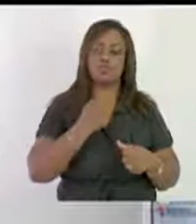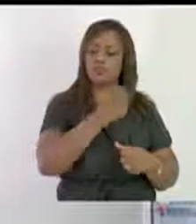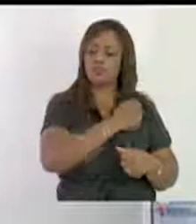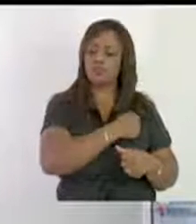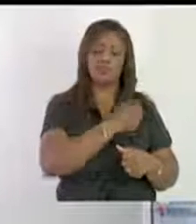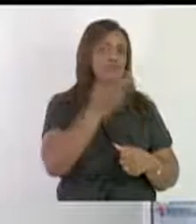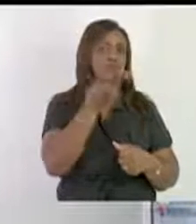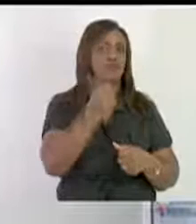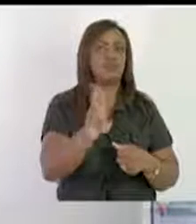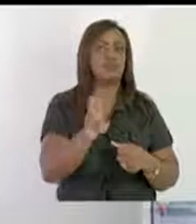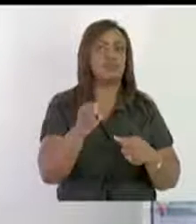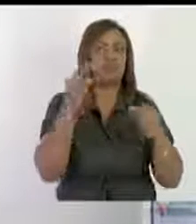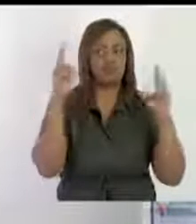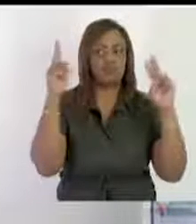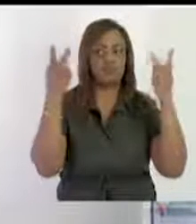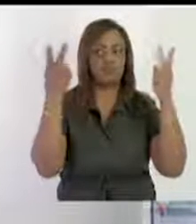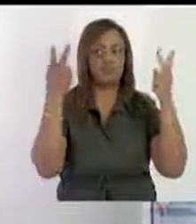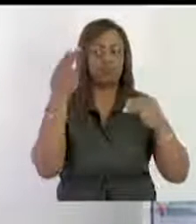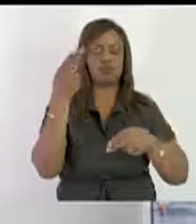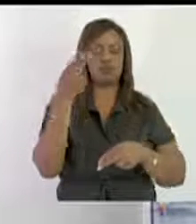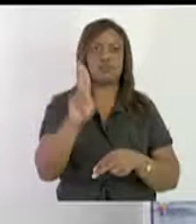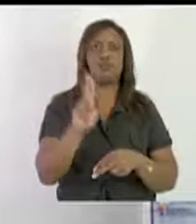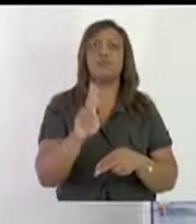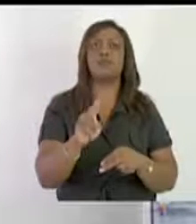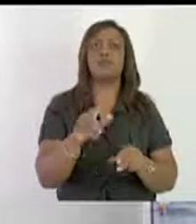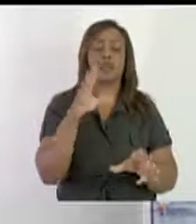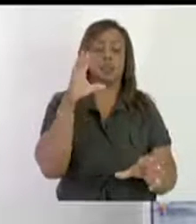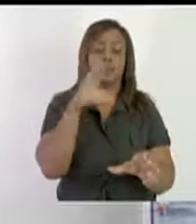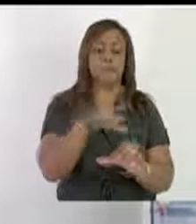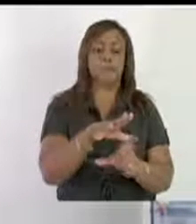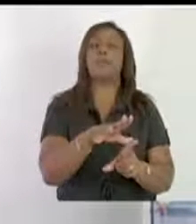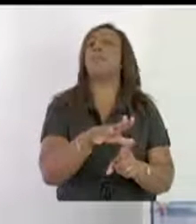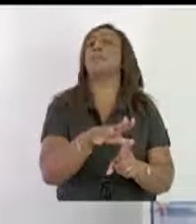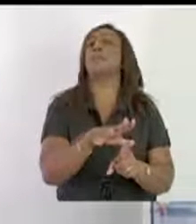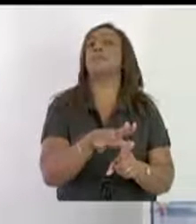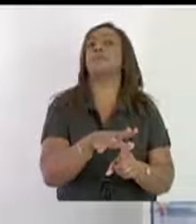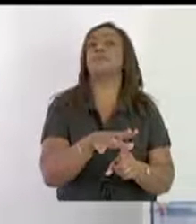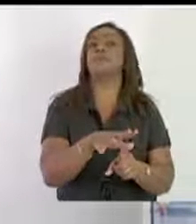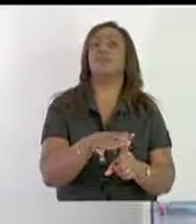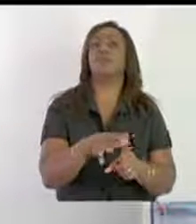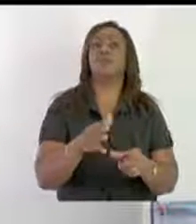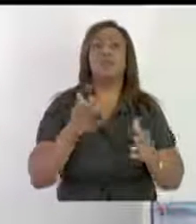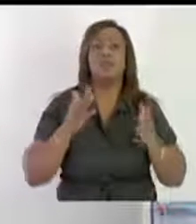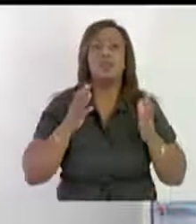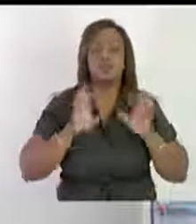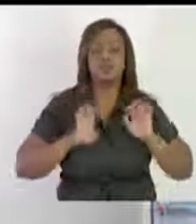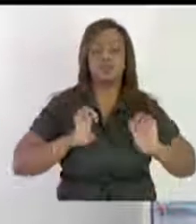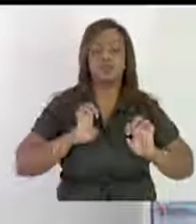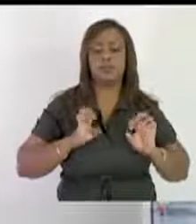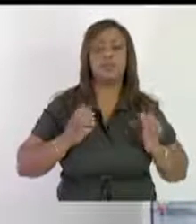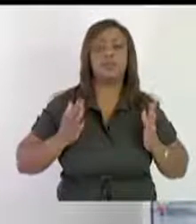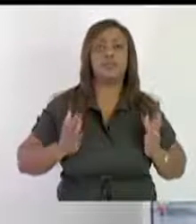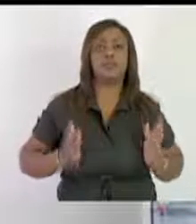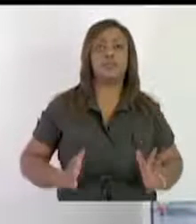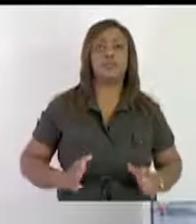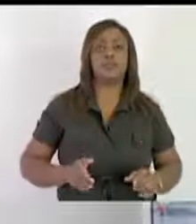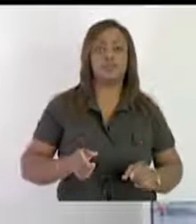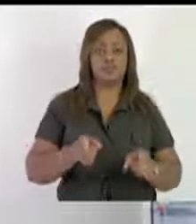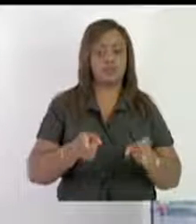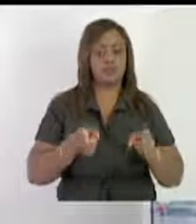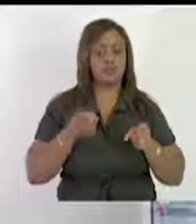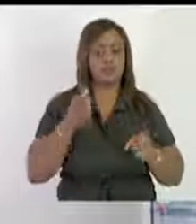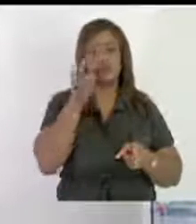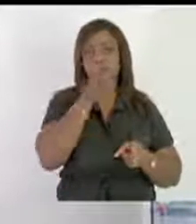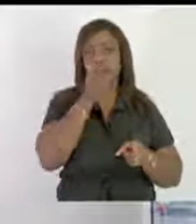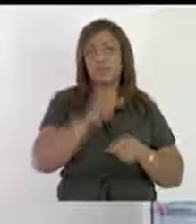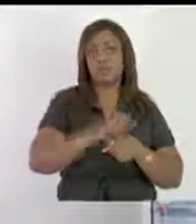mommies, sex workers. The impacts, or be it physical or emotional, of the risky sexual practices